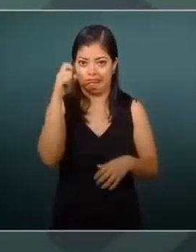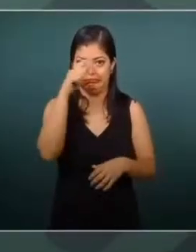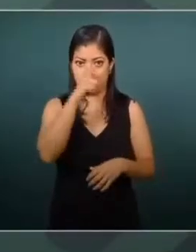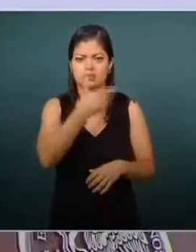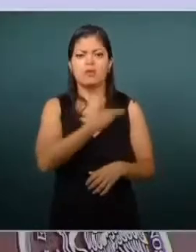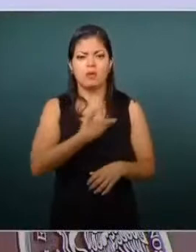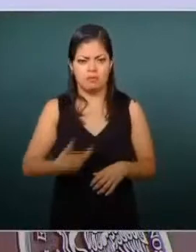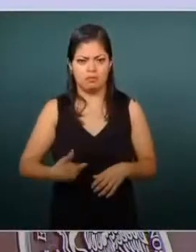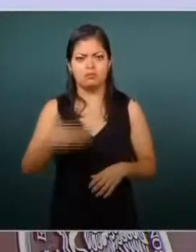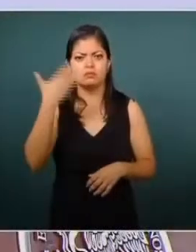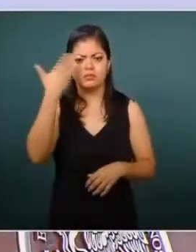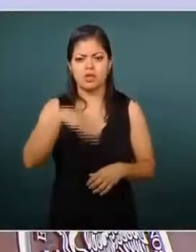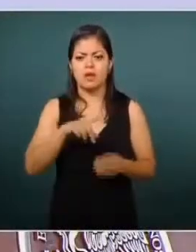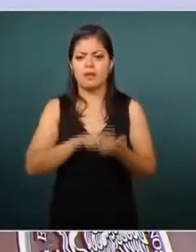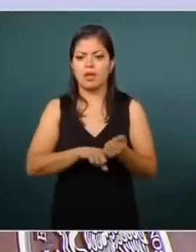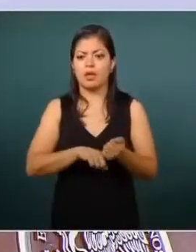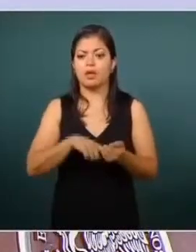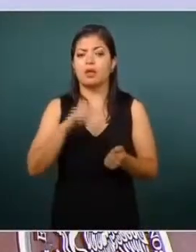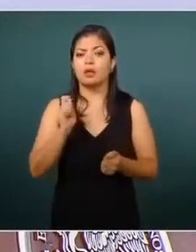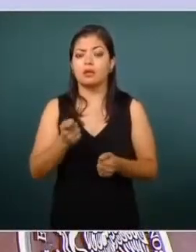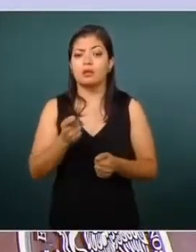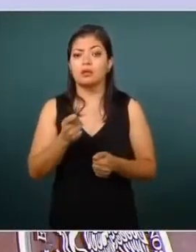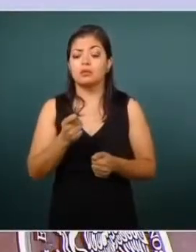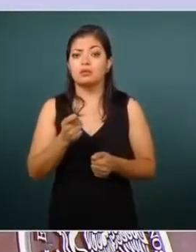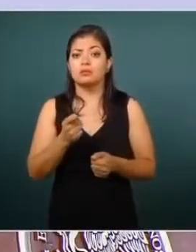presidente sabe que más allá de